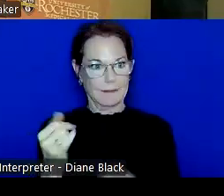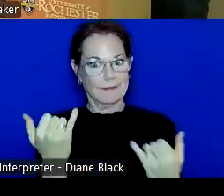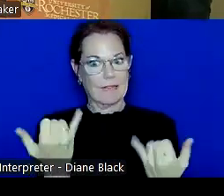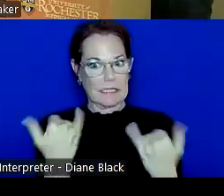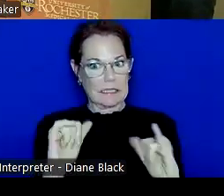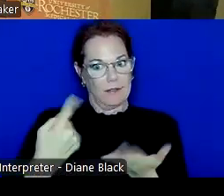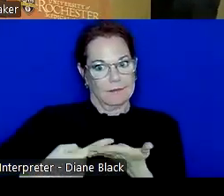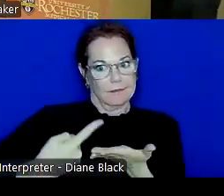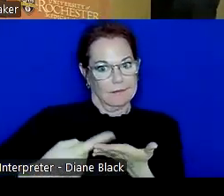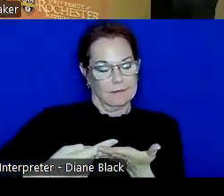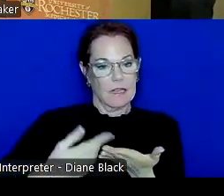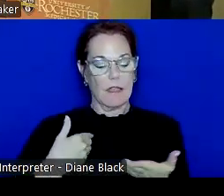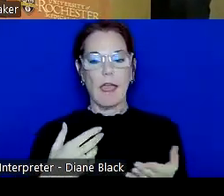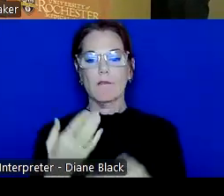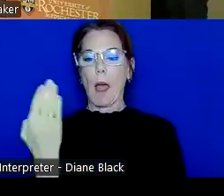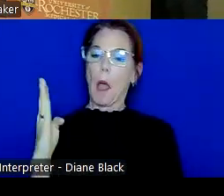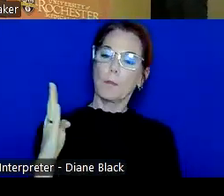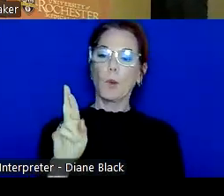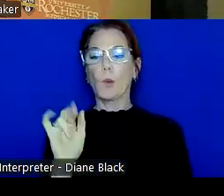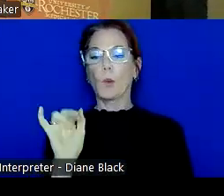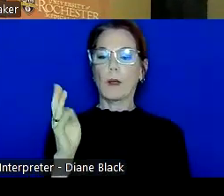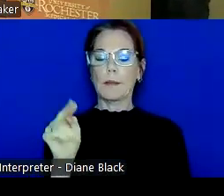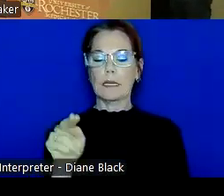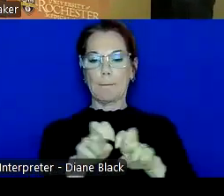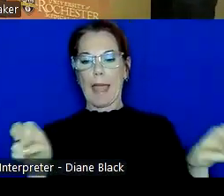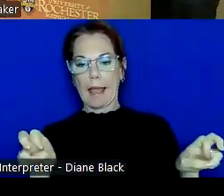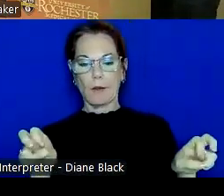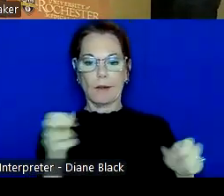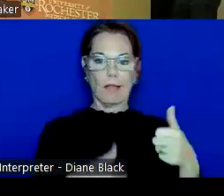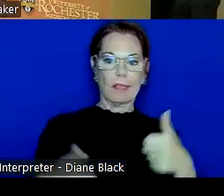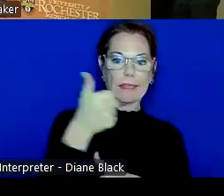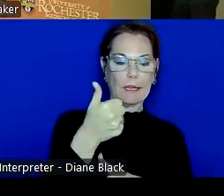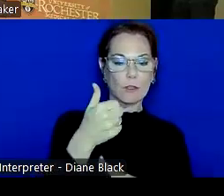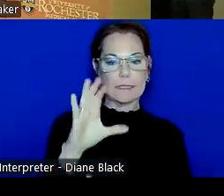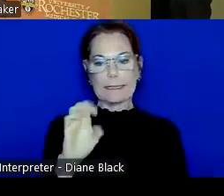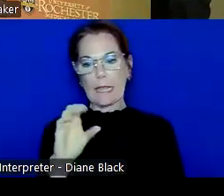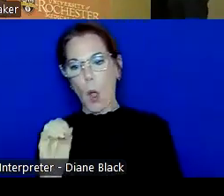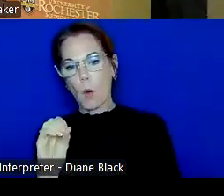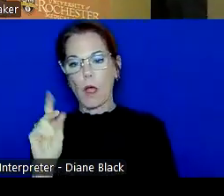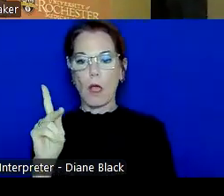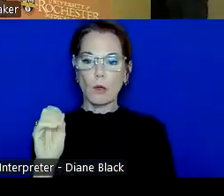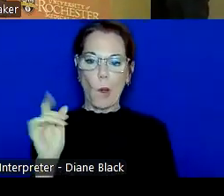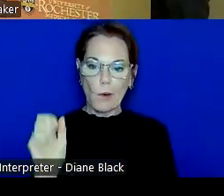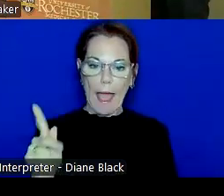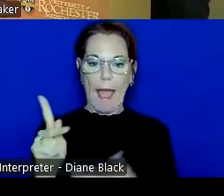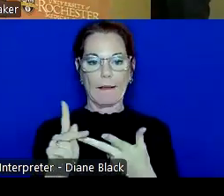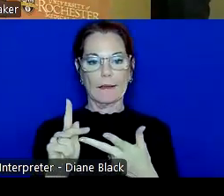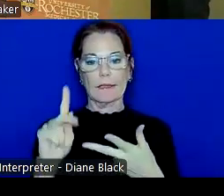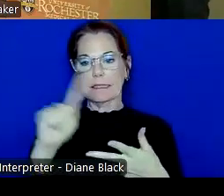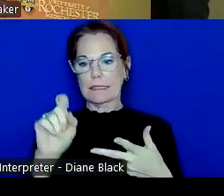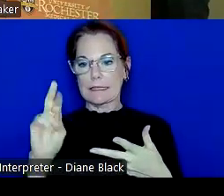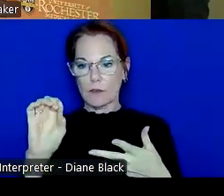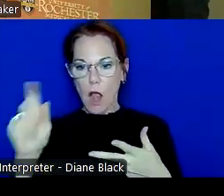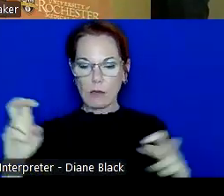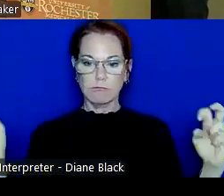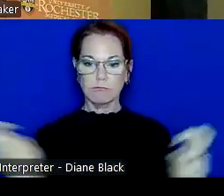put together a blue ribbon panel of leaders, of the head of Xerox, the CEO of Kodak, and so many others to come together and